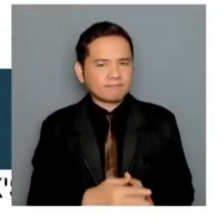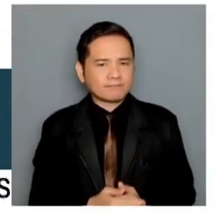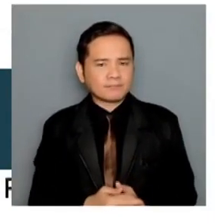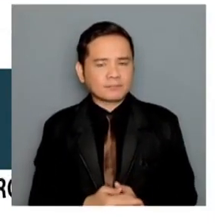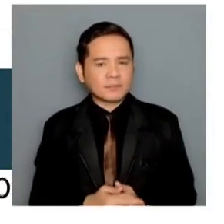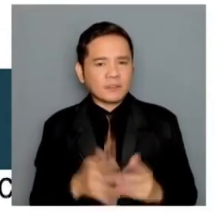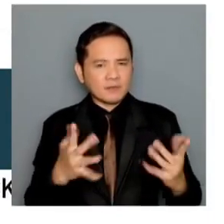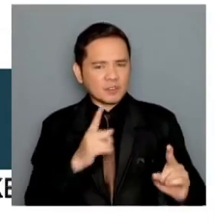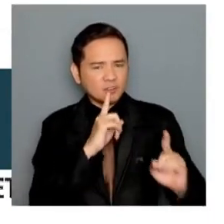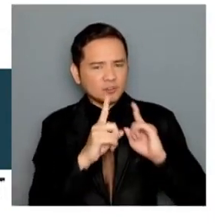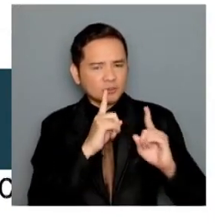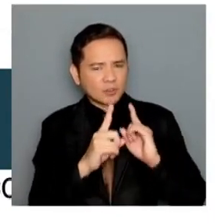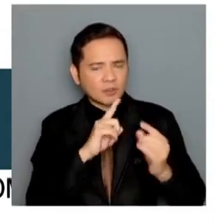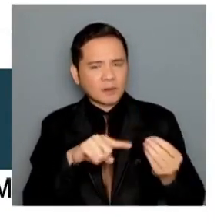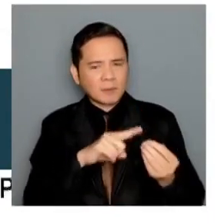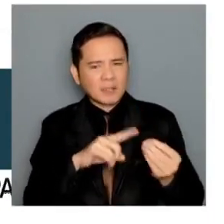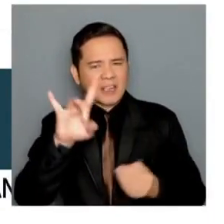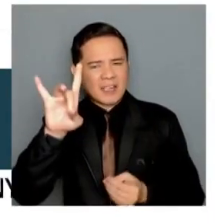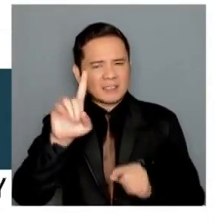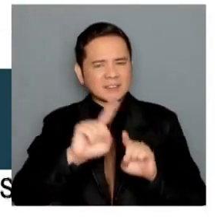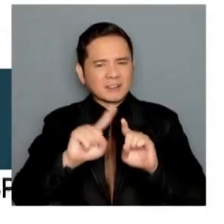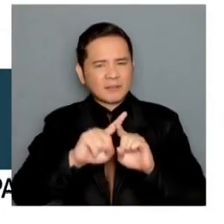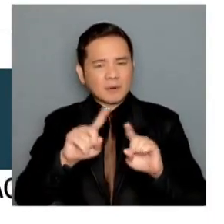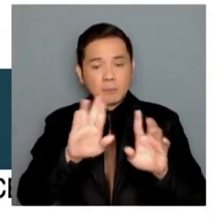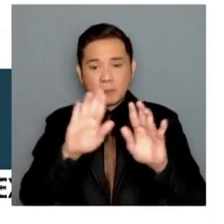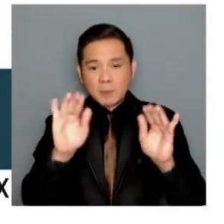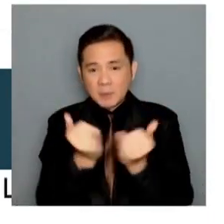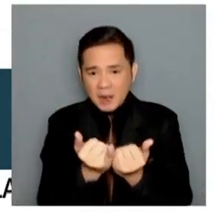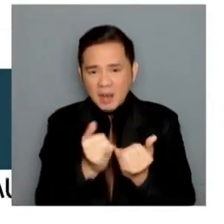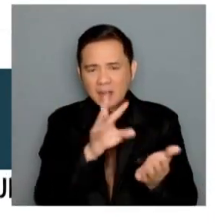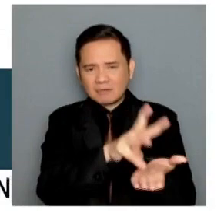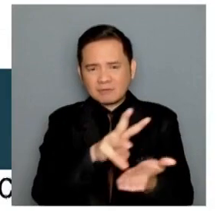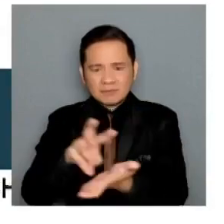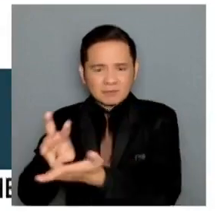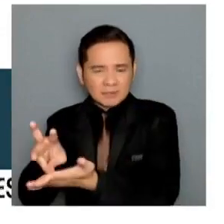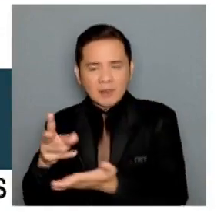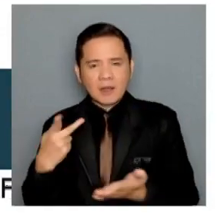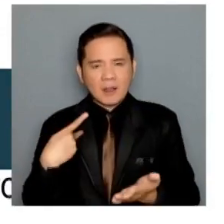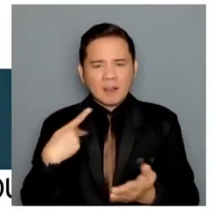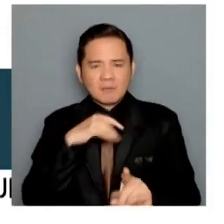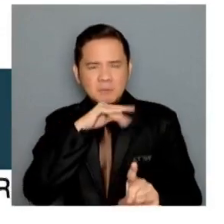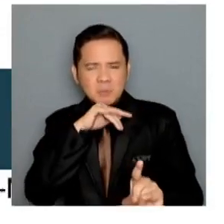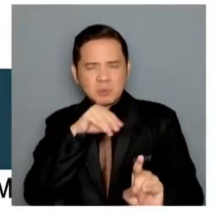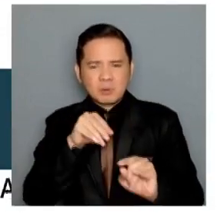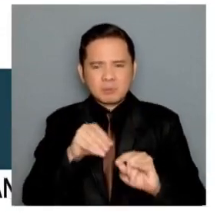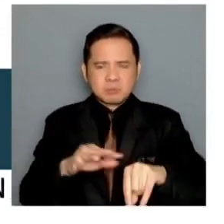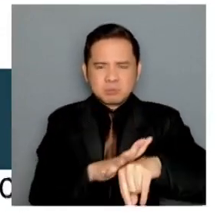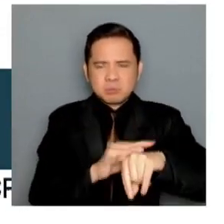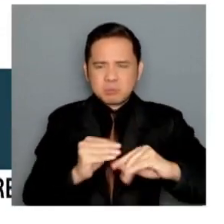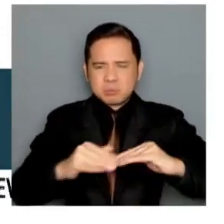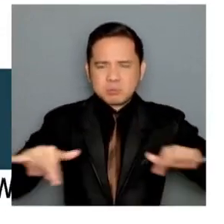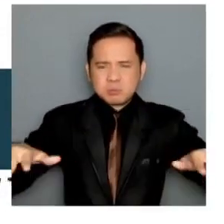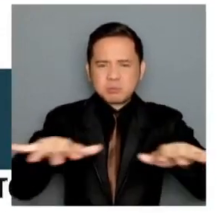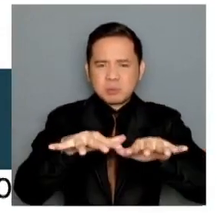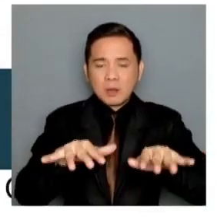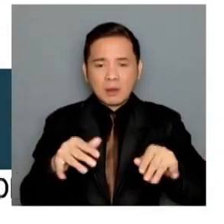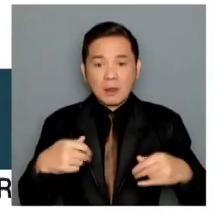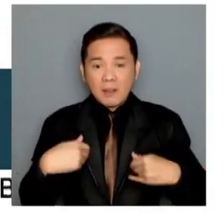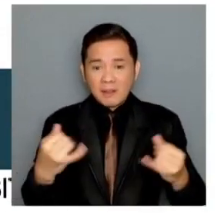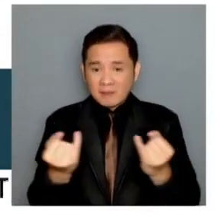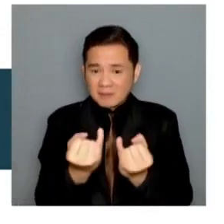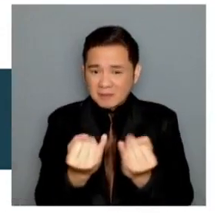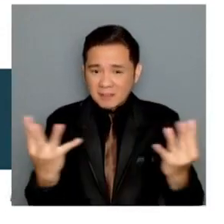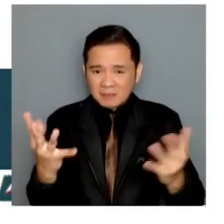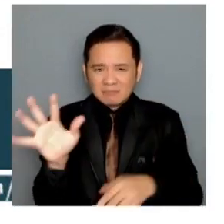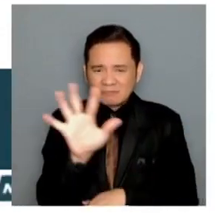about 8 barangays or even towns affected by the oil spill. Do we have an estimate on as to the number of people,